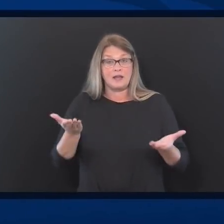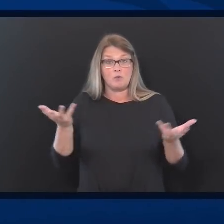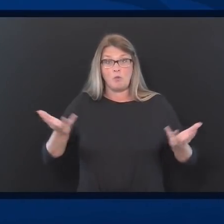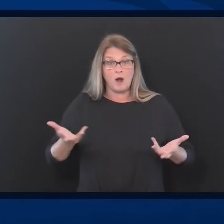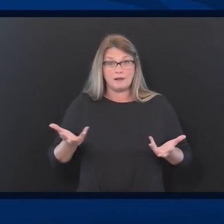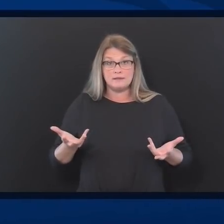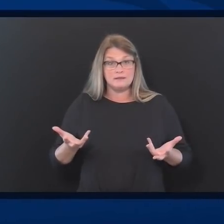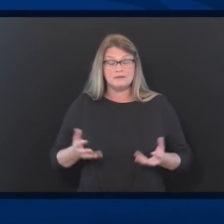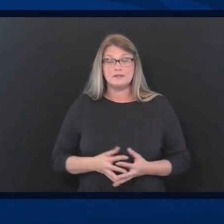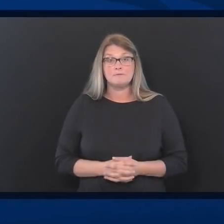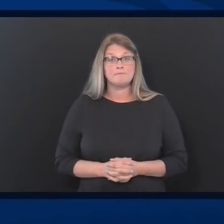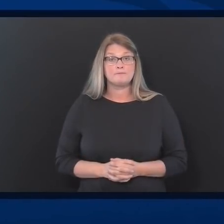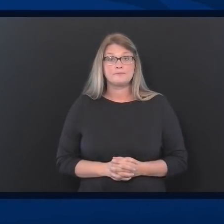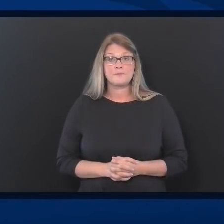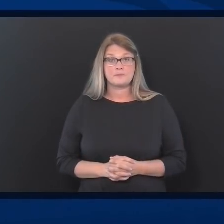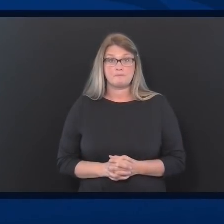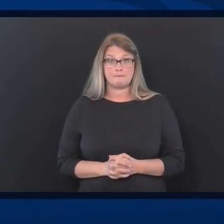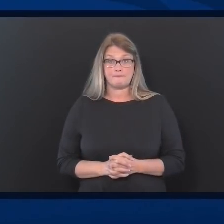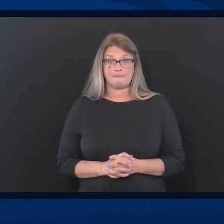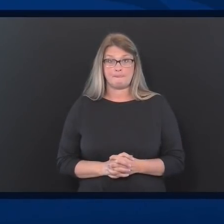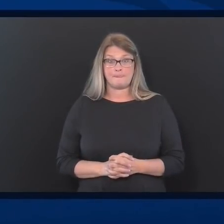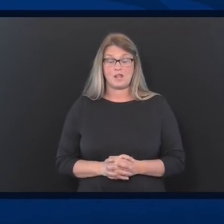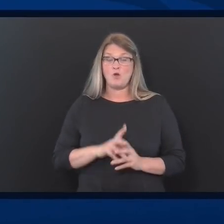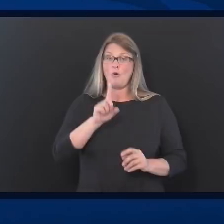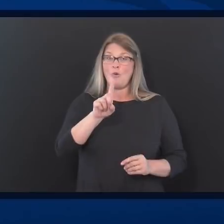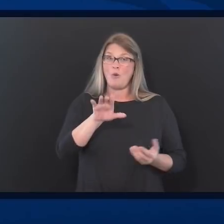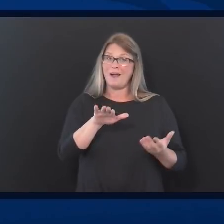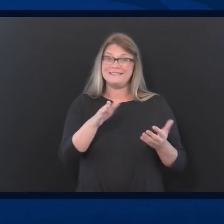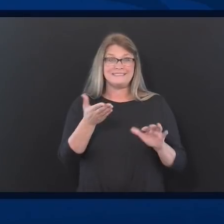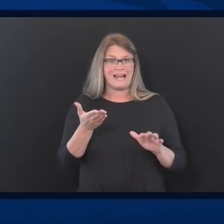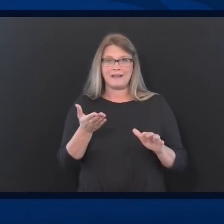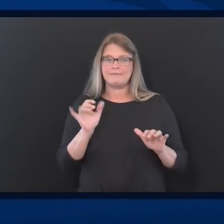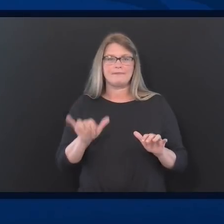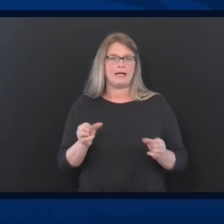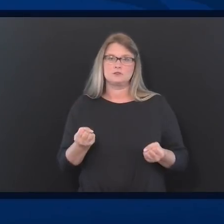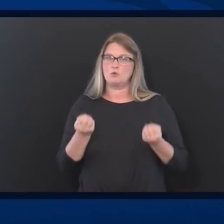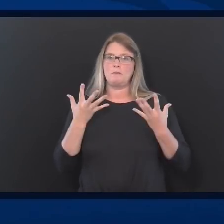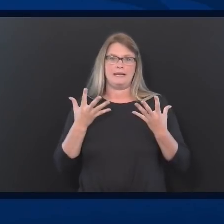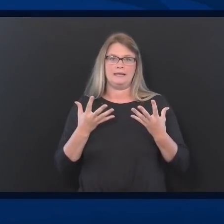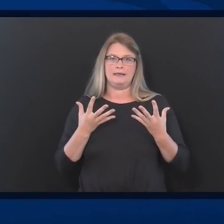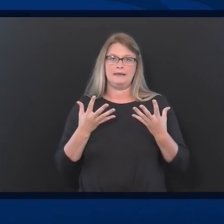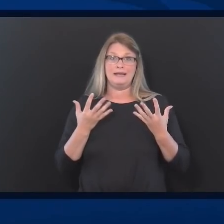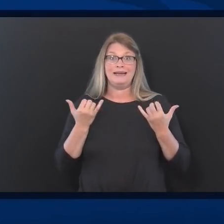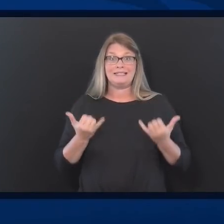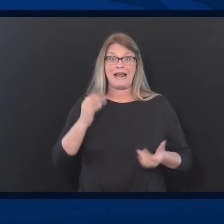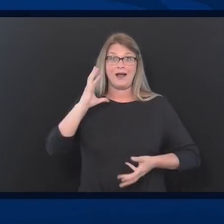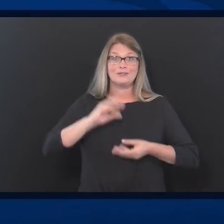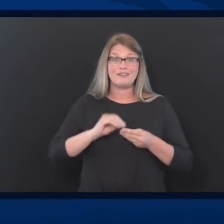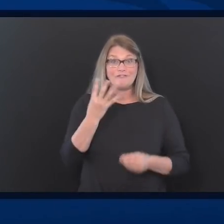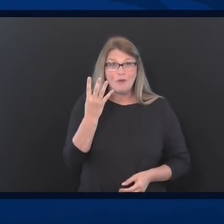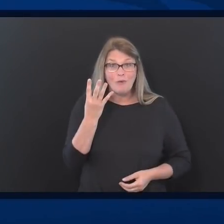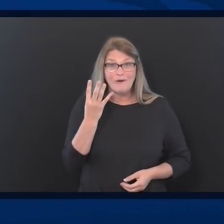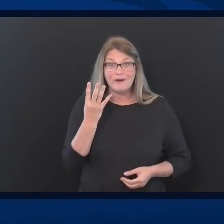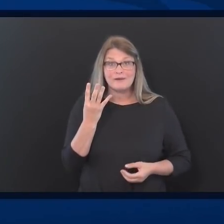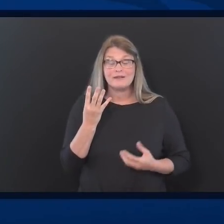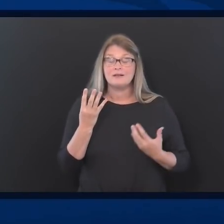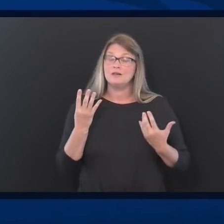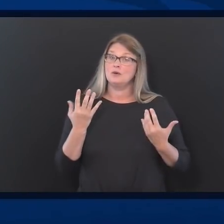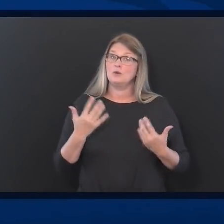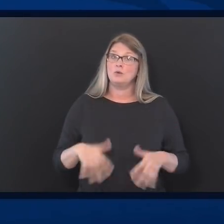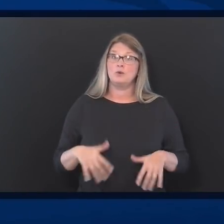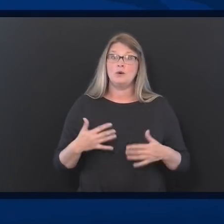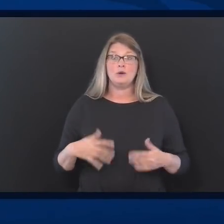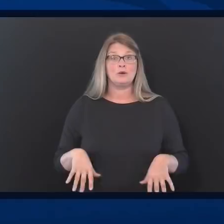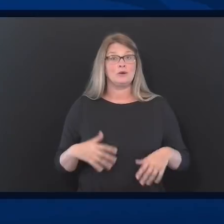is one death is too many, and we have 4 now, and we don't want